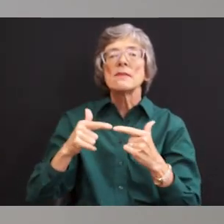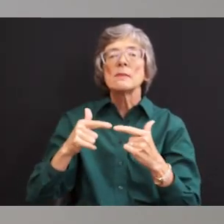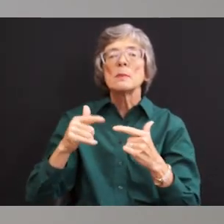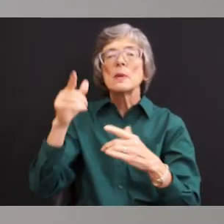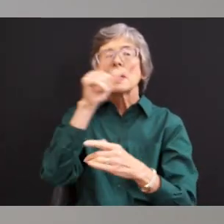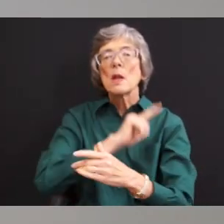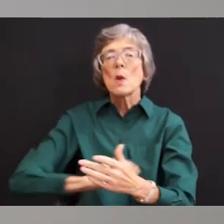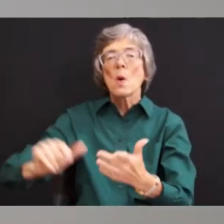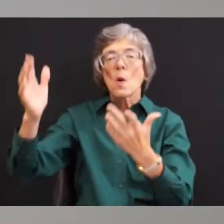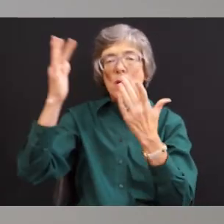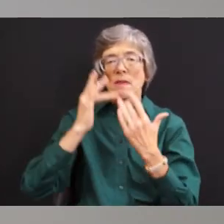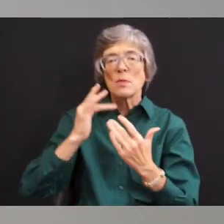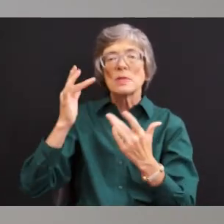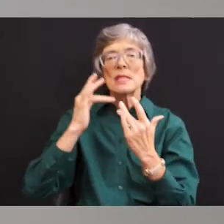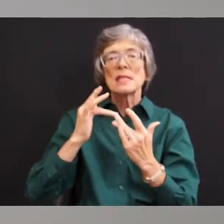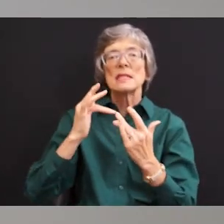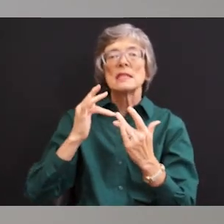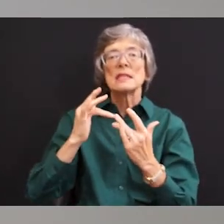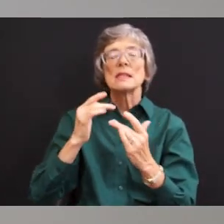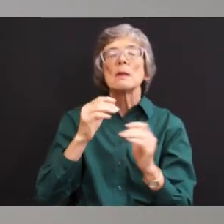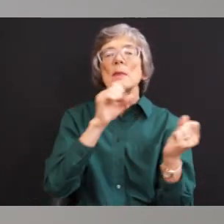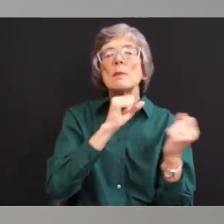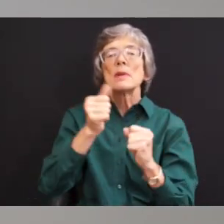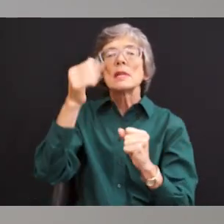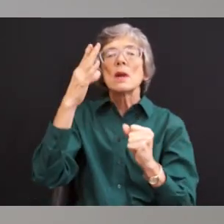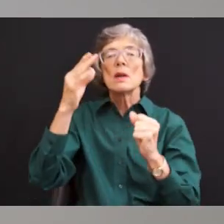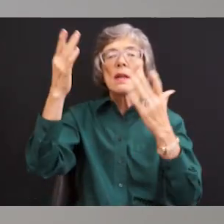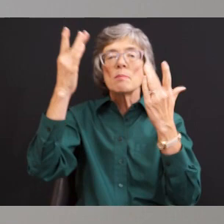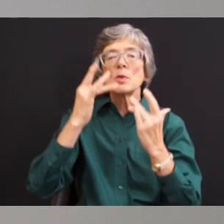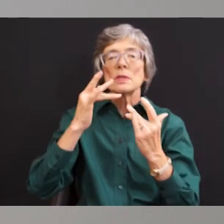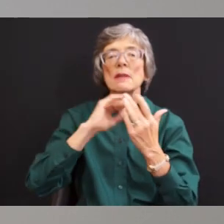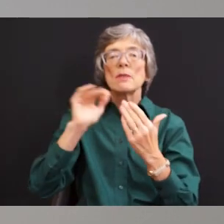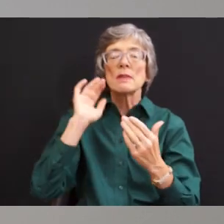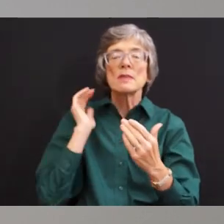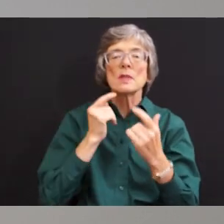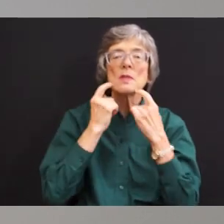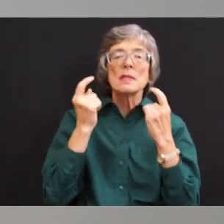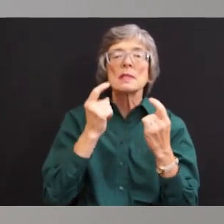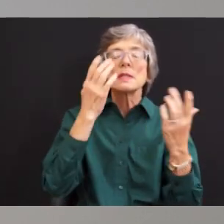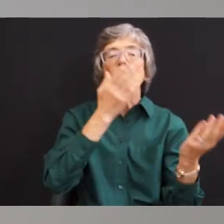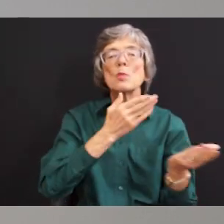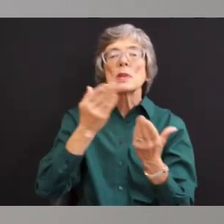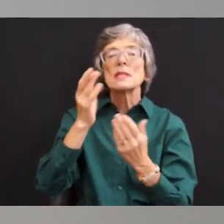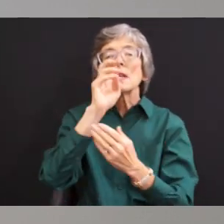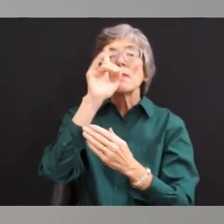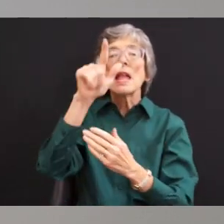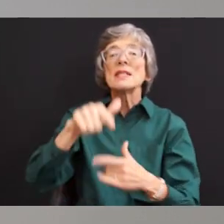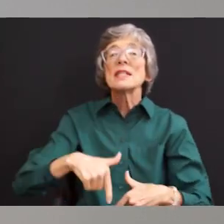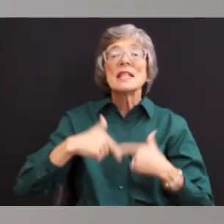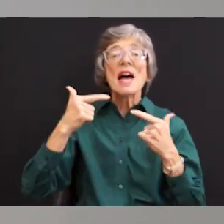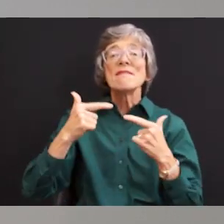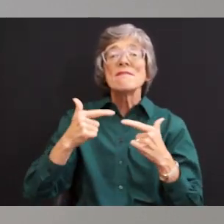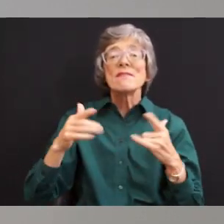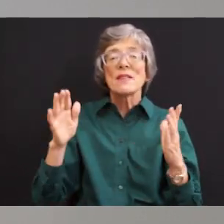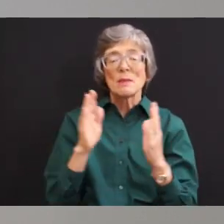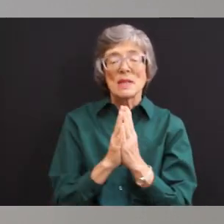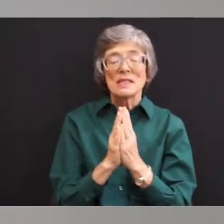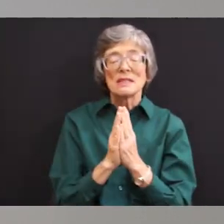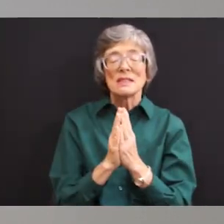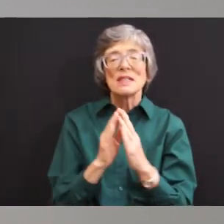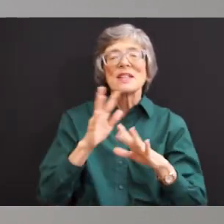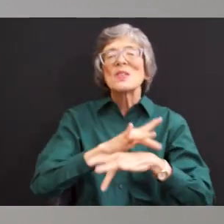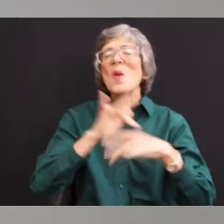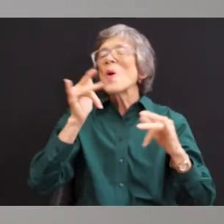mercy. Lord, have mercy. May Almighty God have mercy on us, forgive us our sins, and bring us to everlasting life. Glory to God